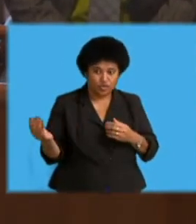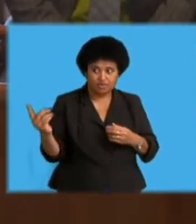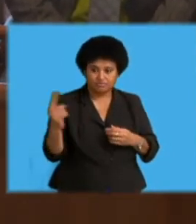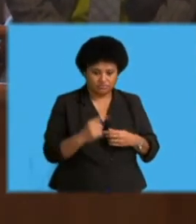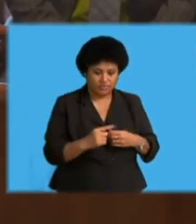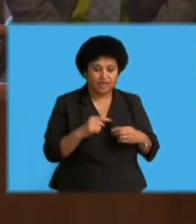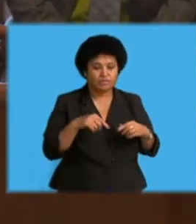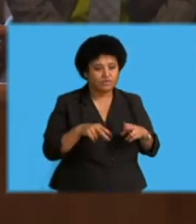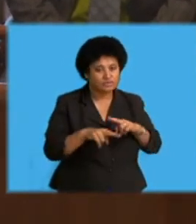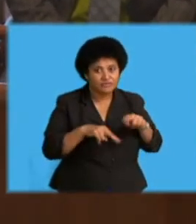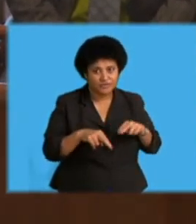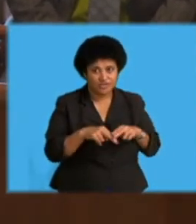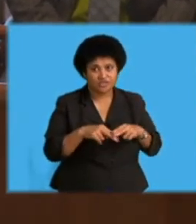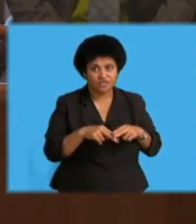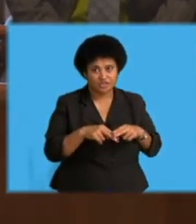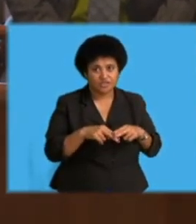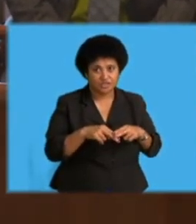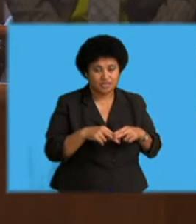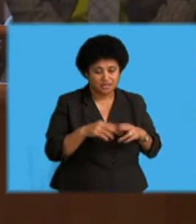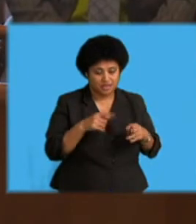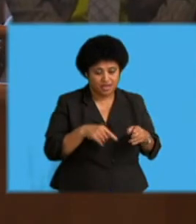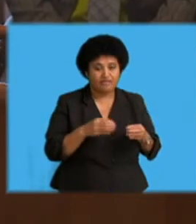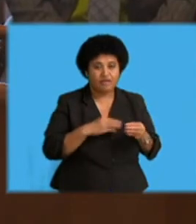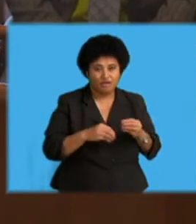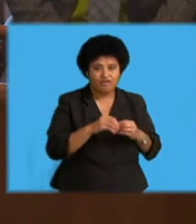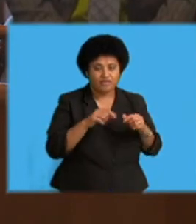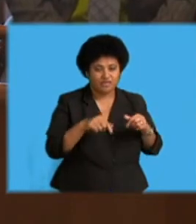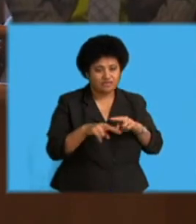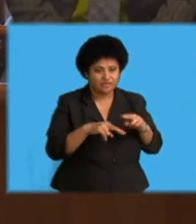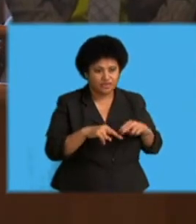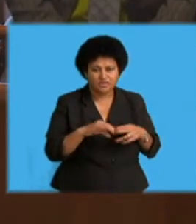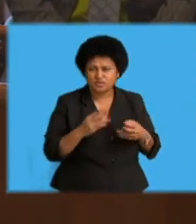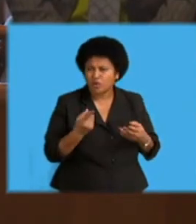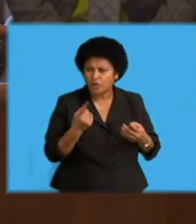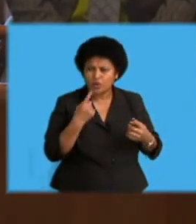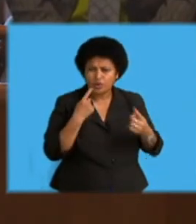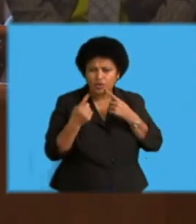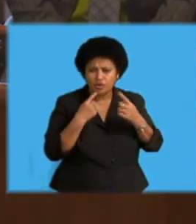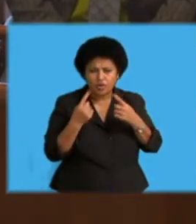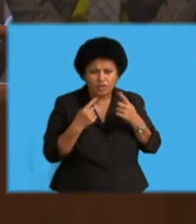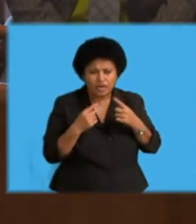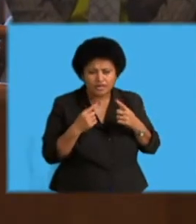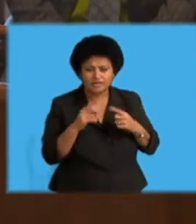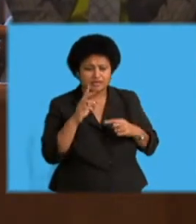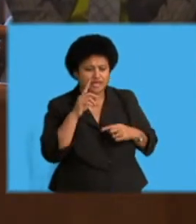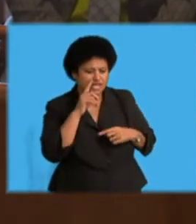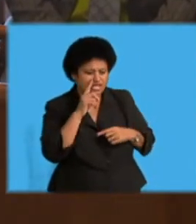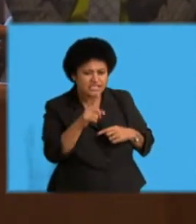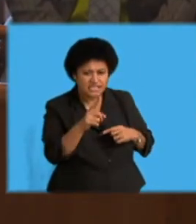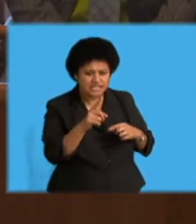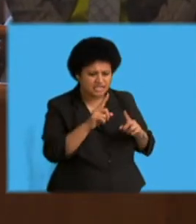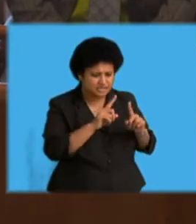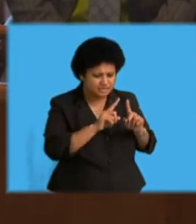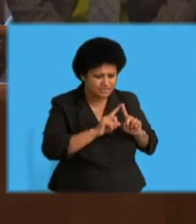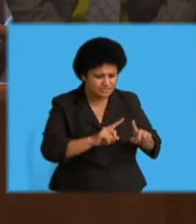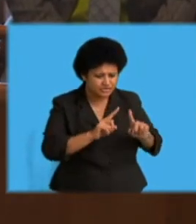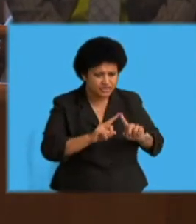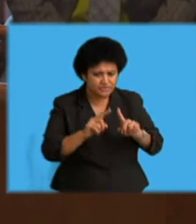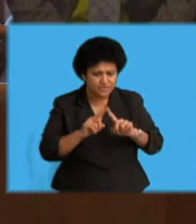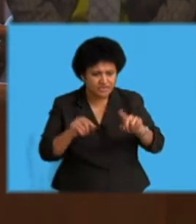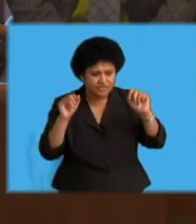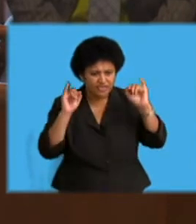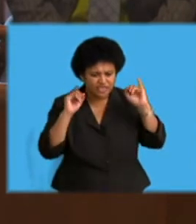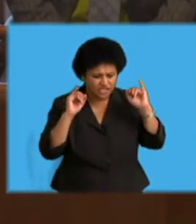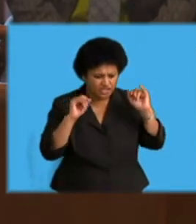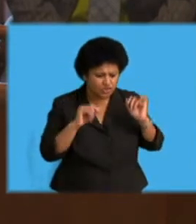make such a comment. Is that in itself means that these people have gone through the loopholes, through the thresholds, the loops, etc.,